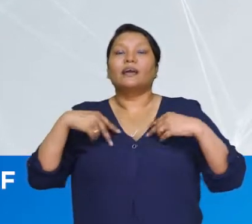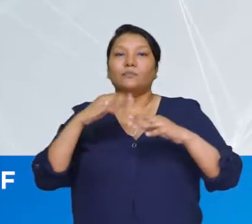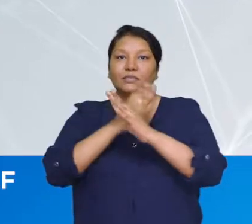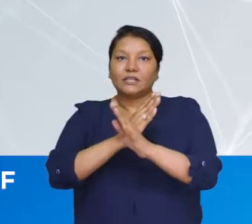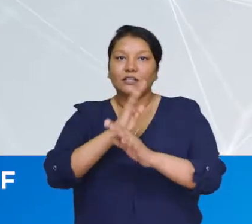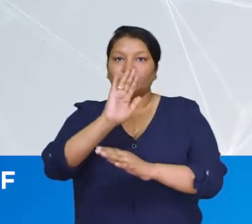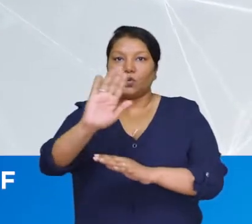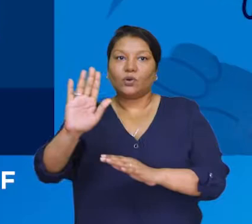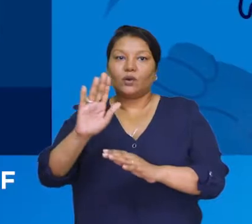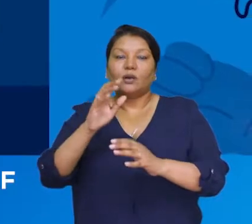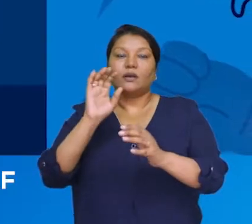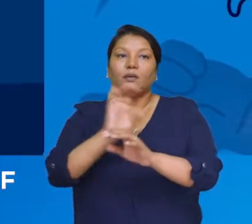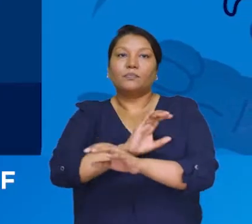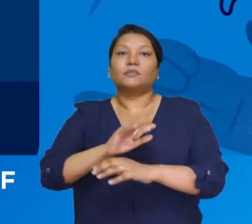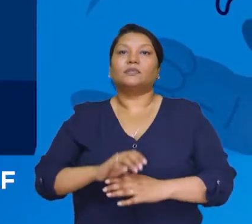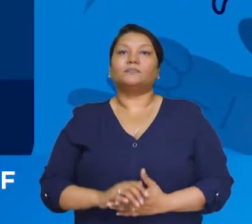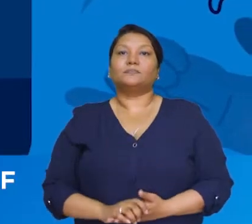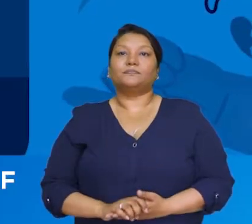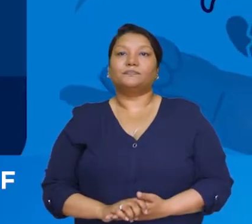reaching your device.